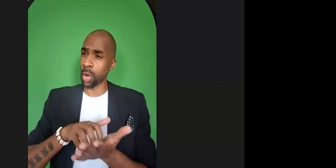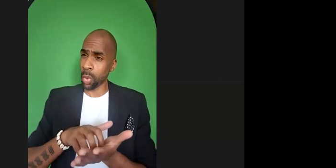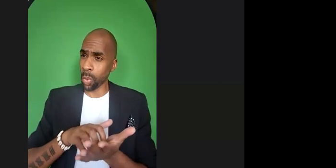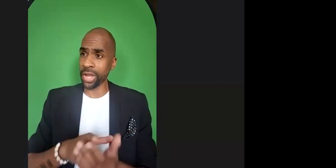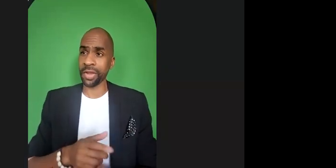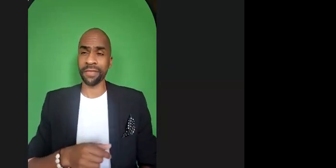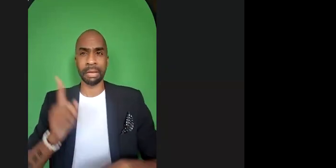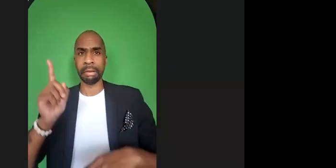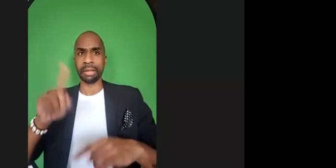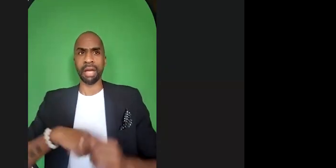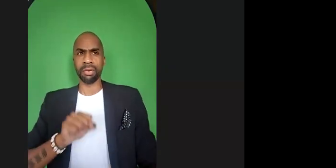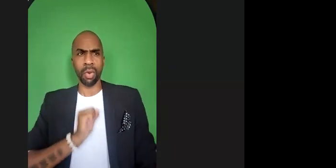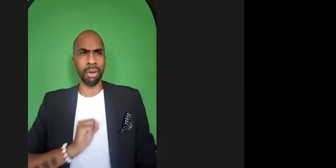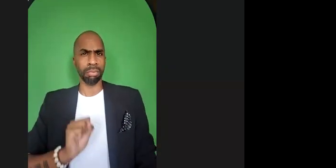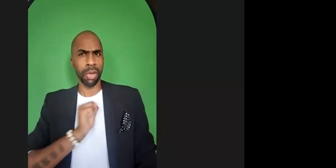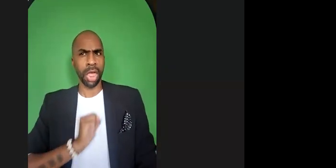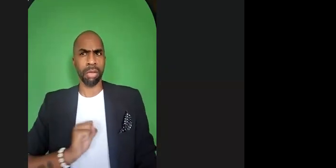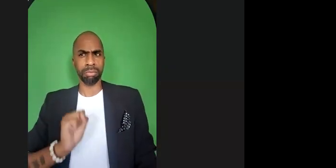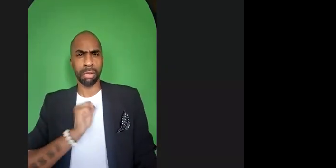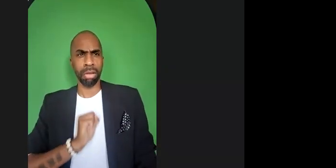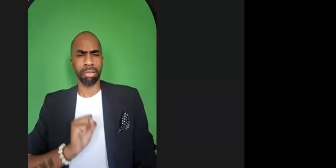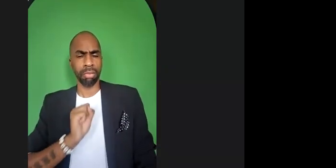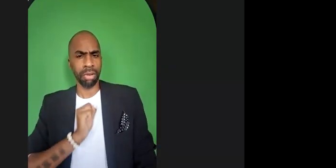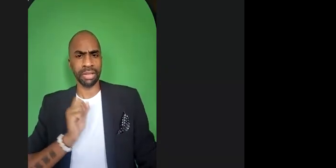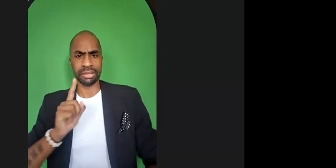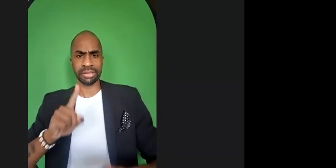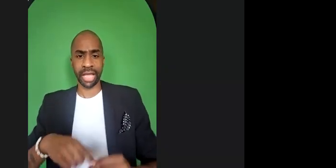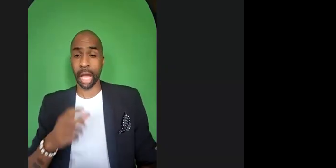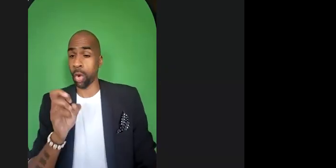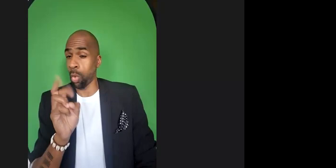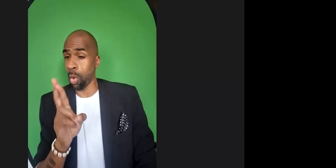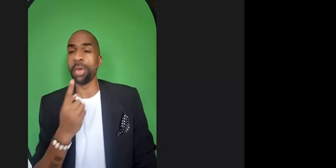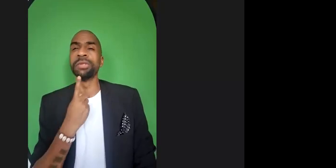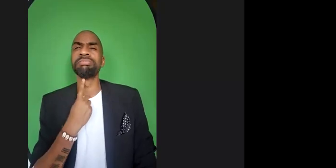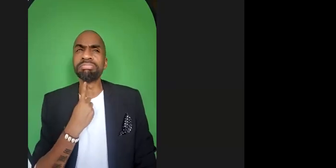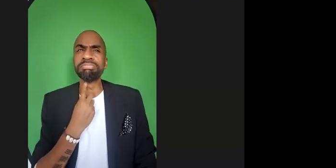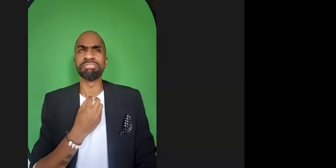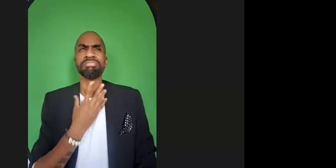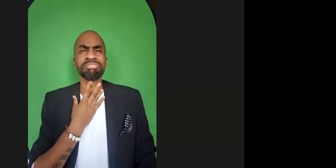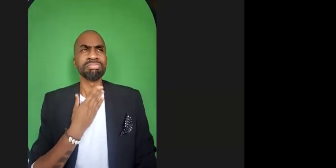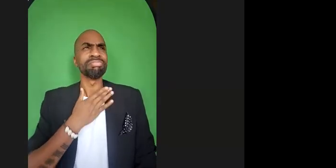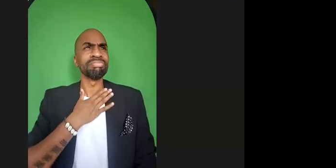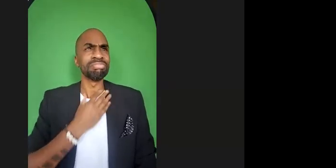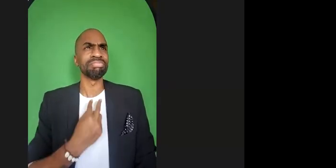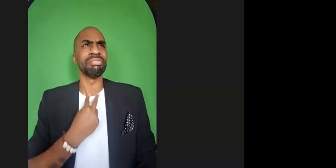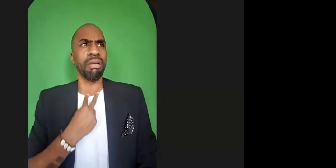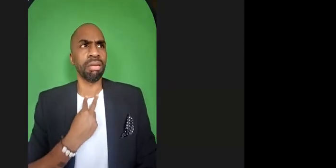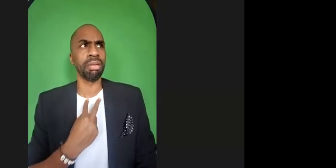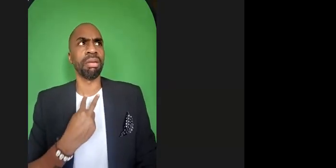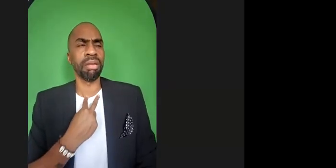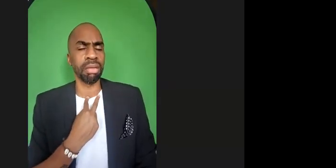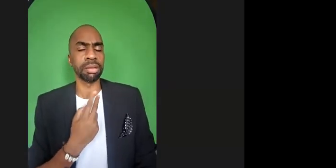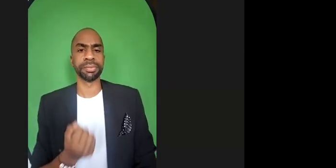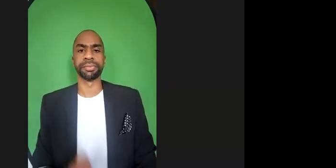cough, for example, to clear their lungs, or when their swallow is weak, they're at risk for having an aspiration event, which is